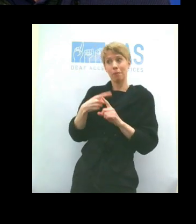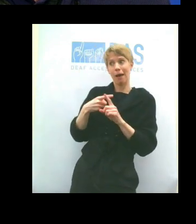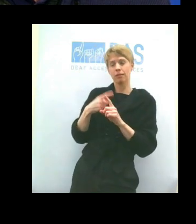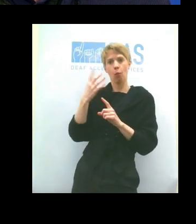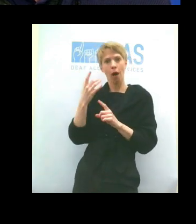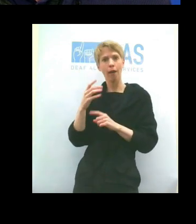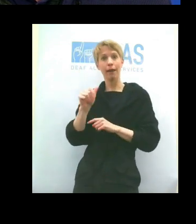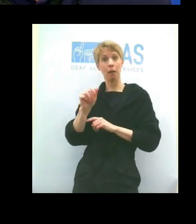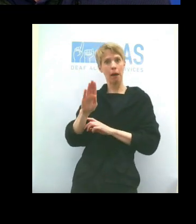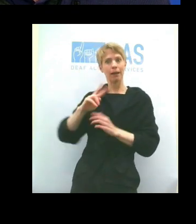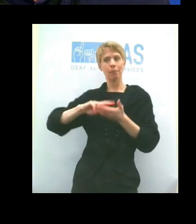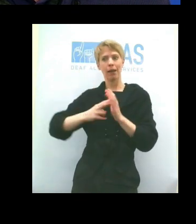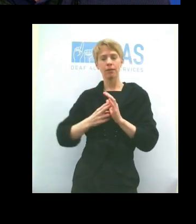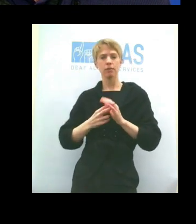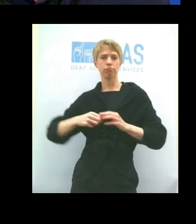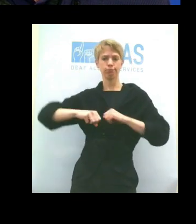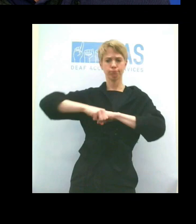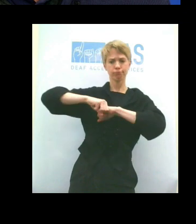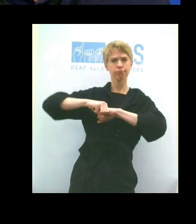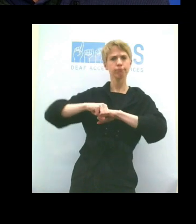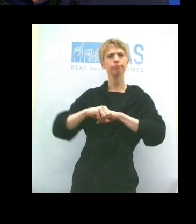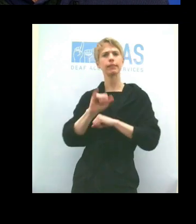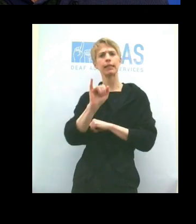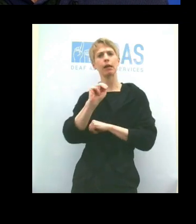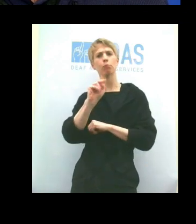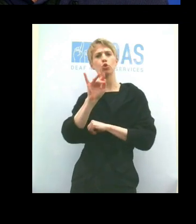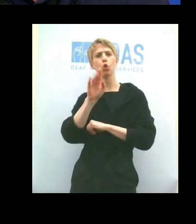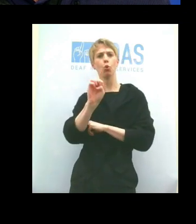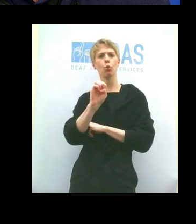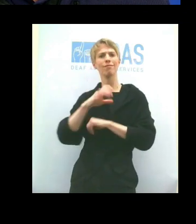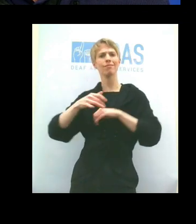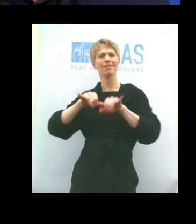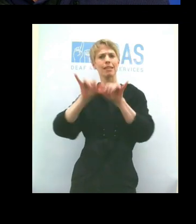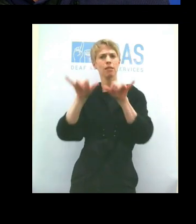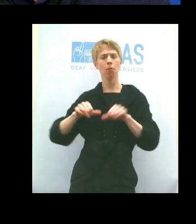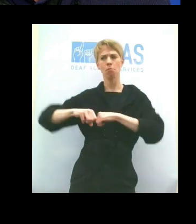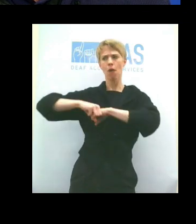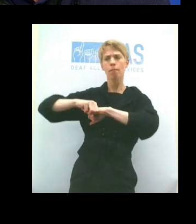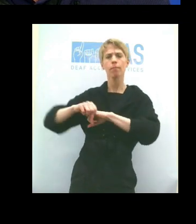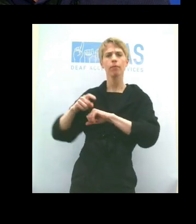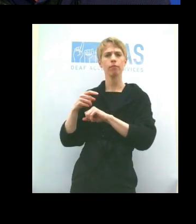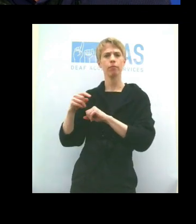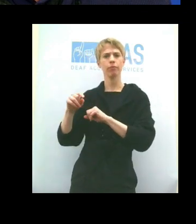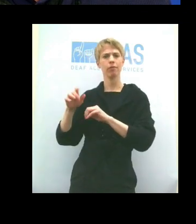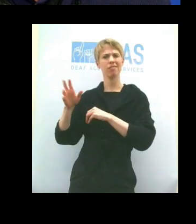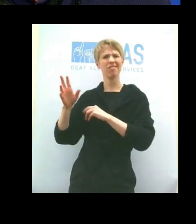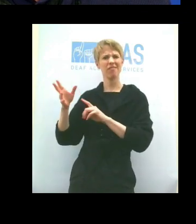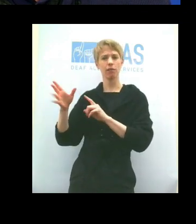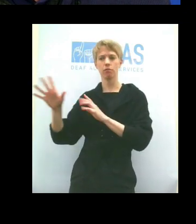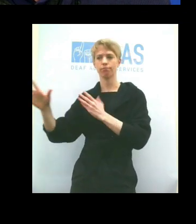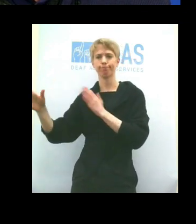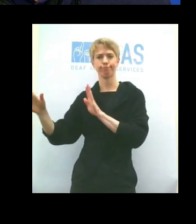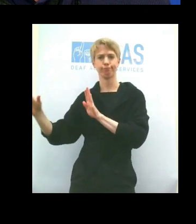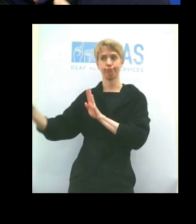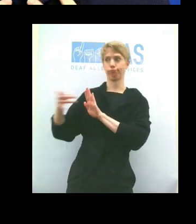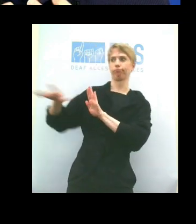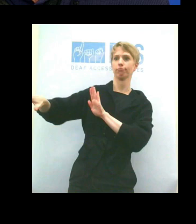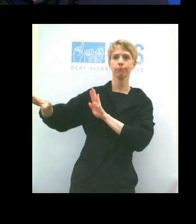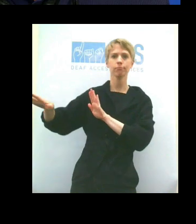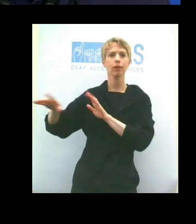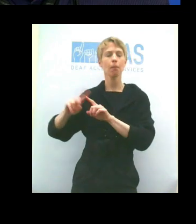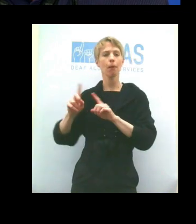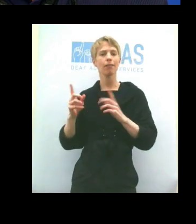positive, so that I would have built up some immunities, possibly antibodies. But I had a test done, and unfortunately for